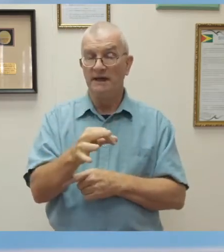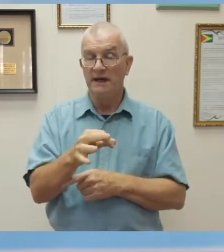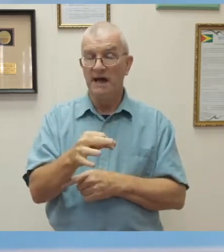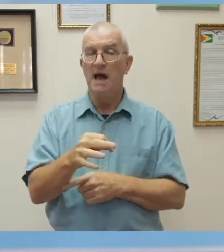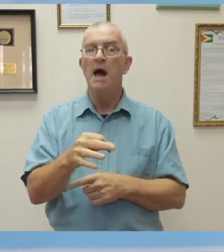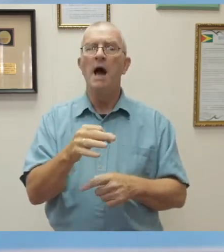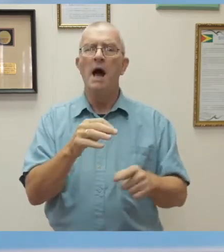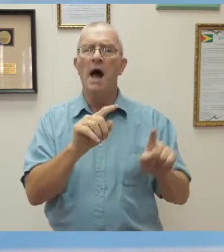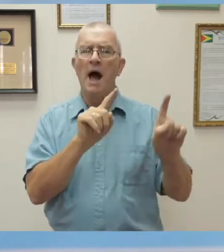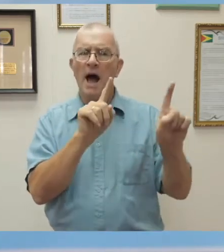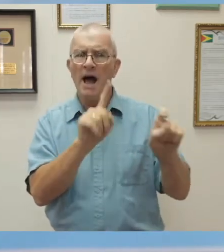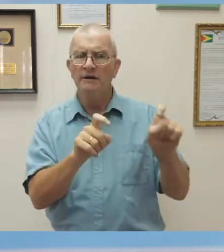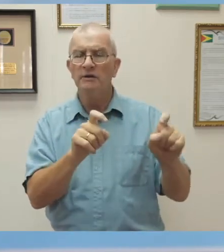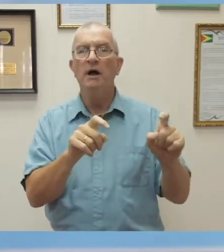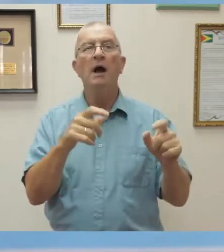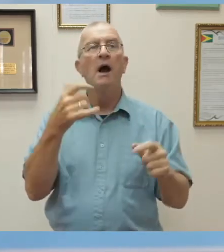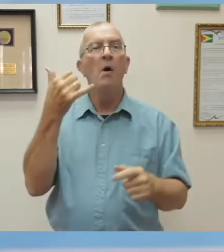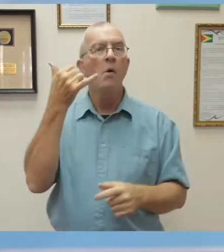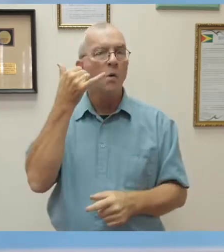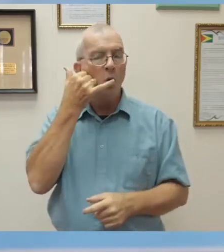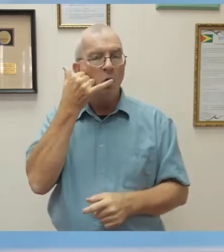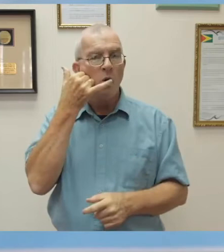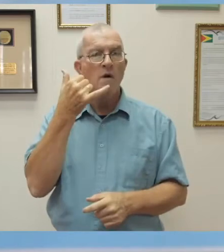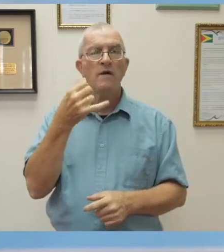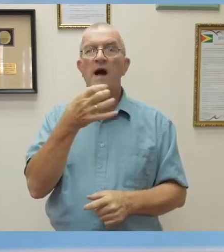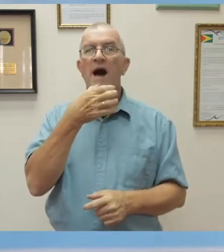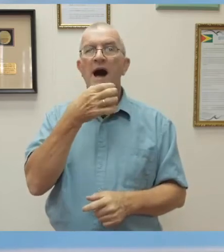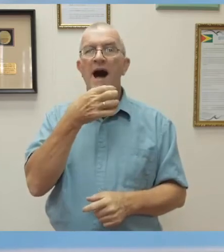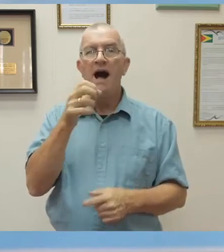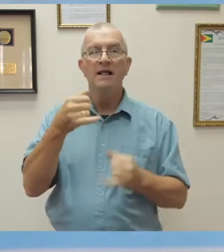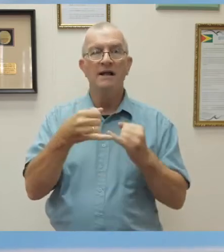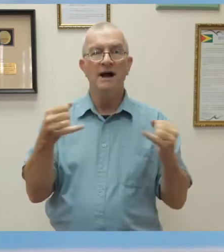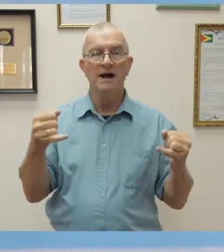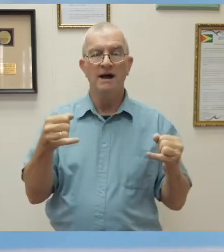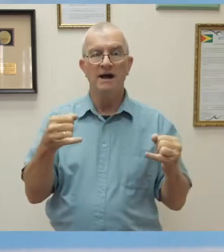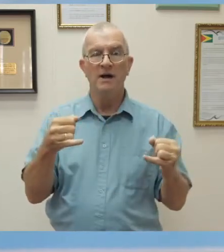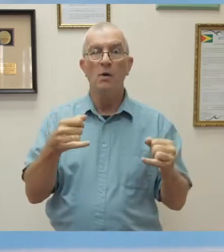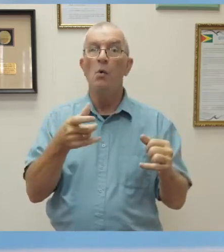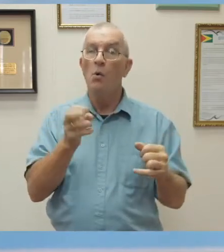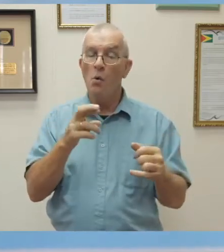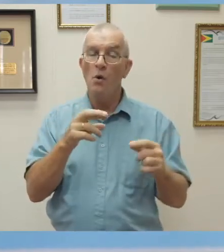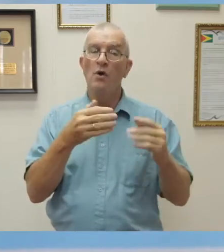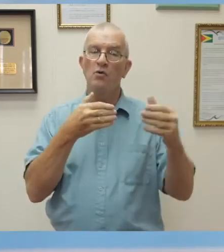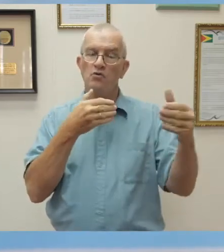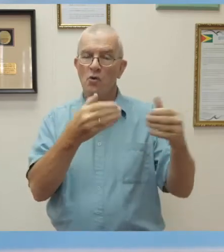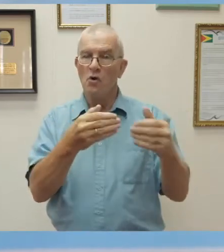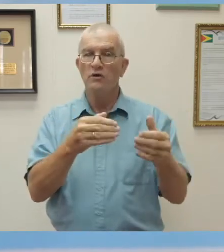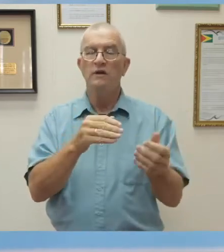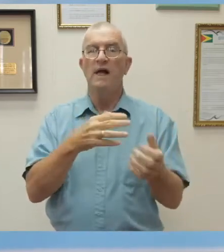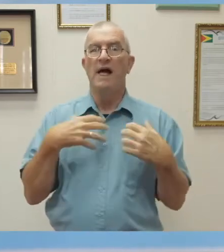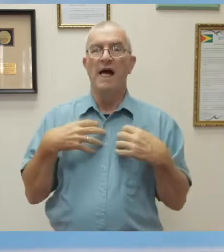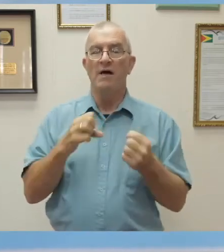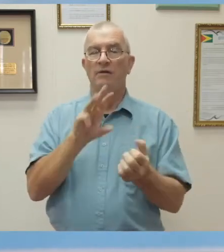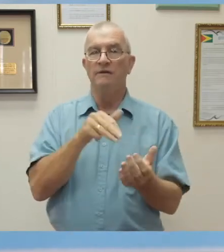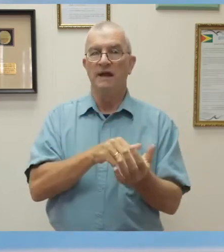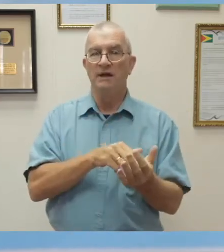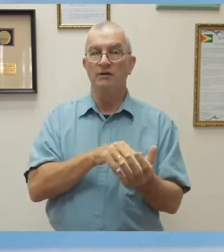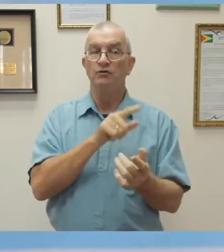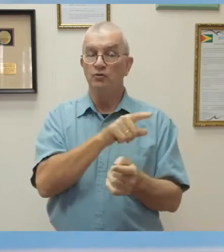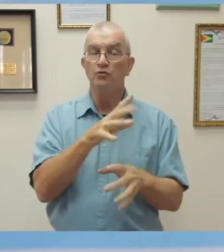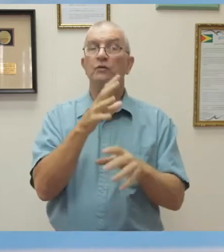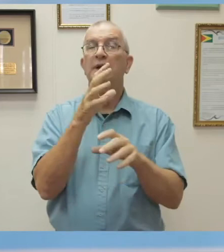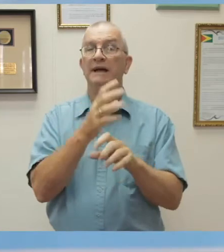asked to contact the hotline or the closest health facility so that you can access the